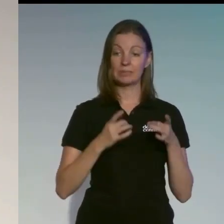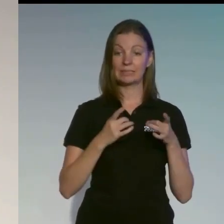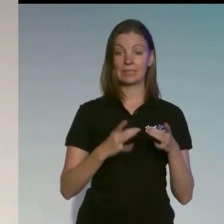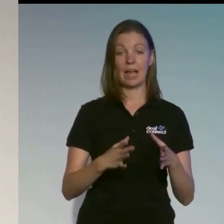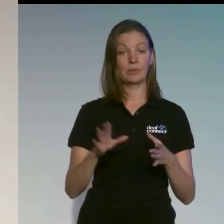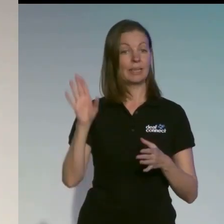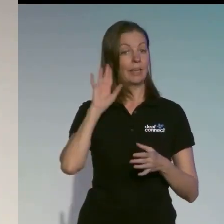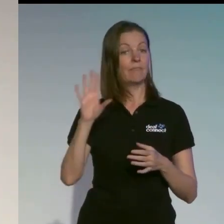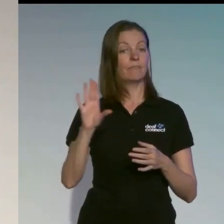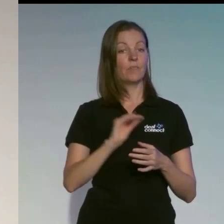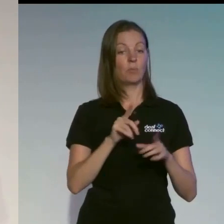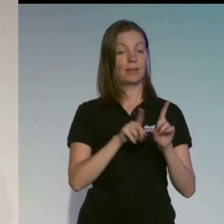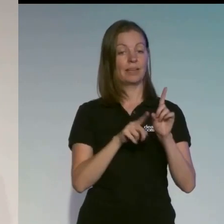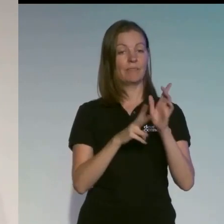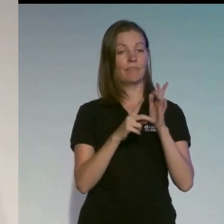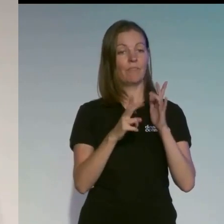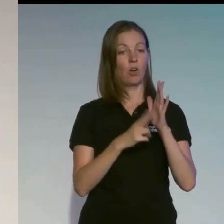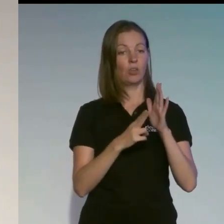from Yvonne